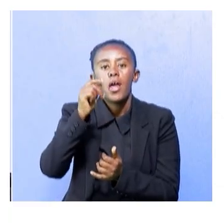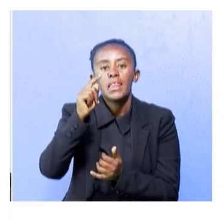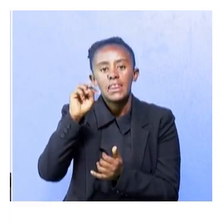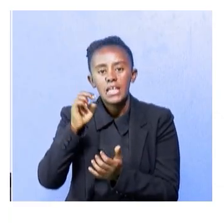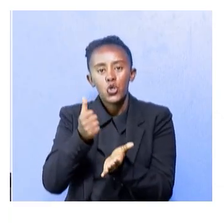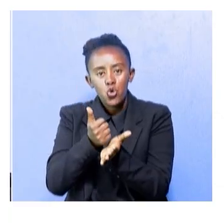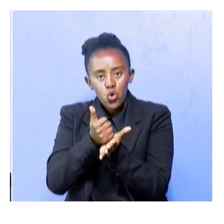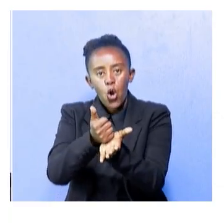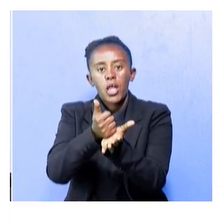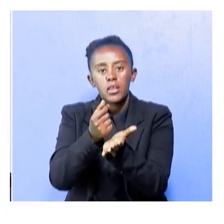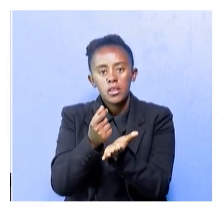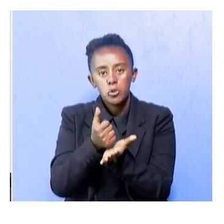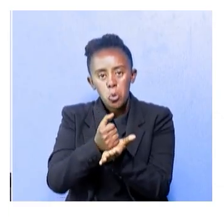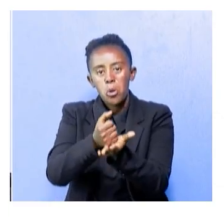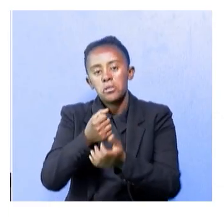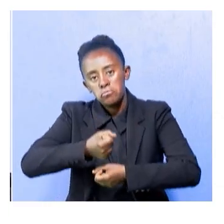Donating.